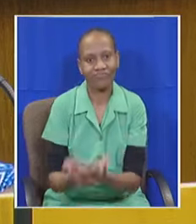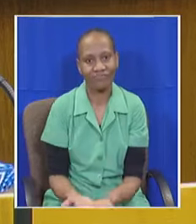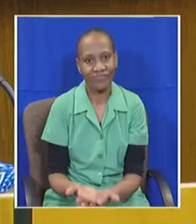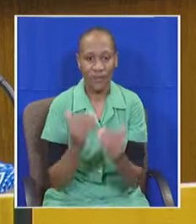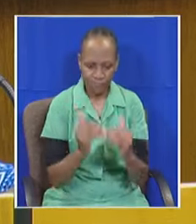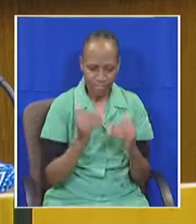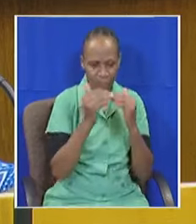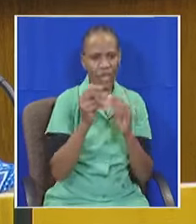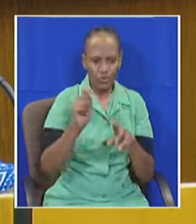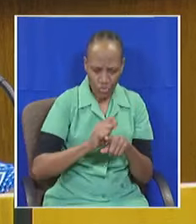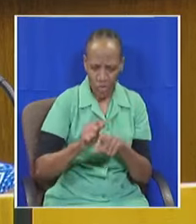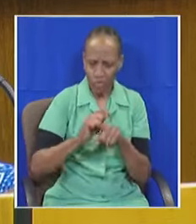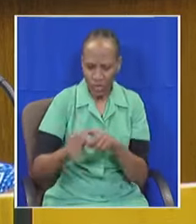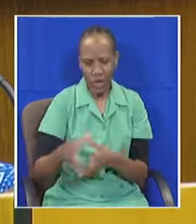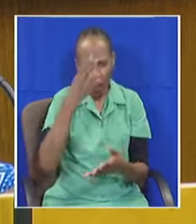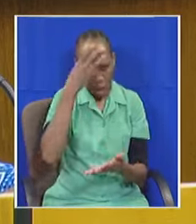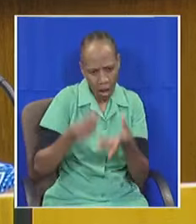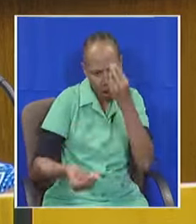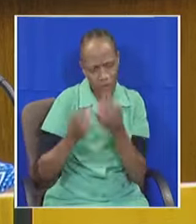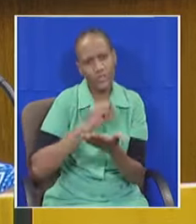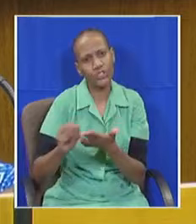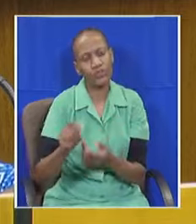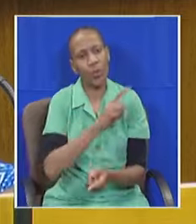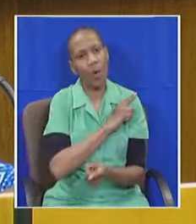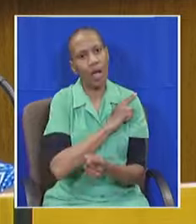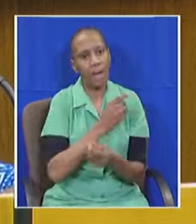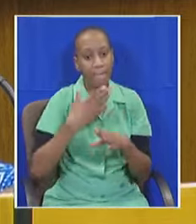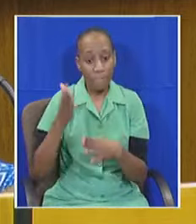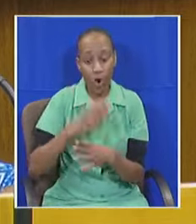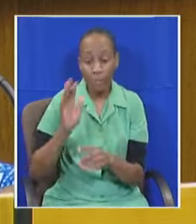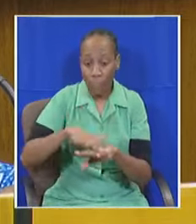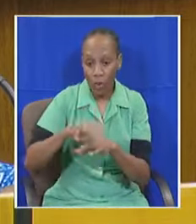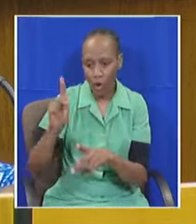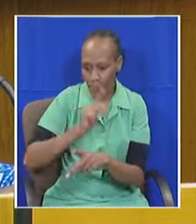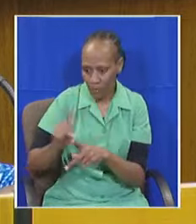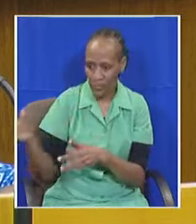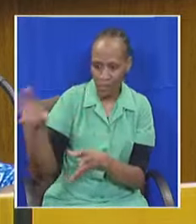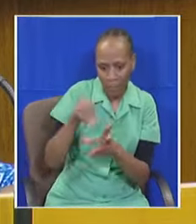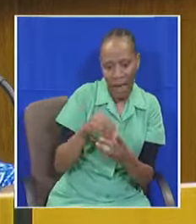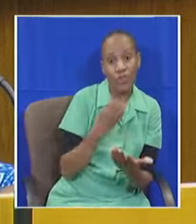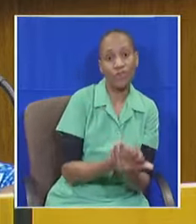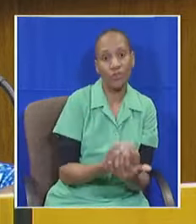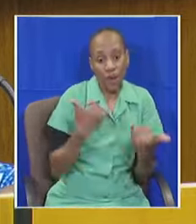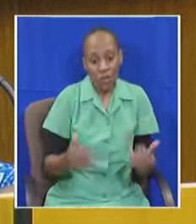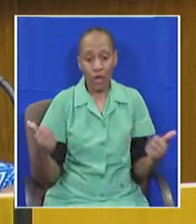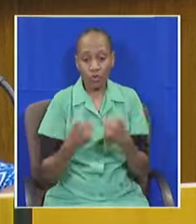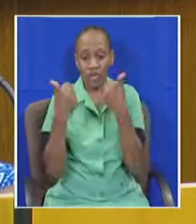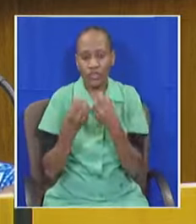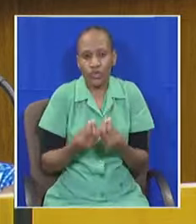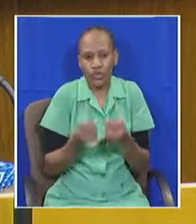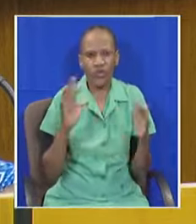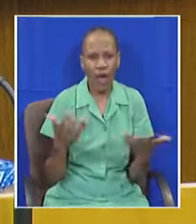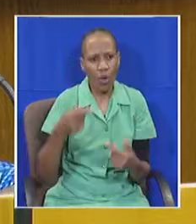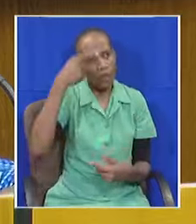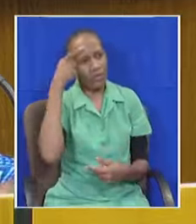increase internships and learnerships with the aim of having more professionals in our economy. You see, the present challenges cannot be fixed by the very